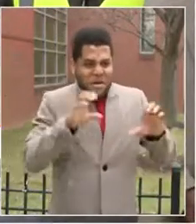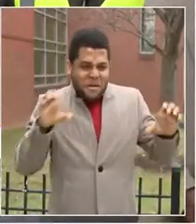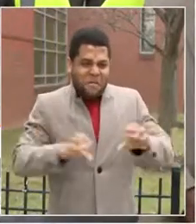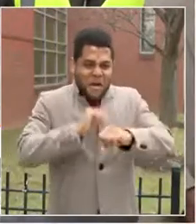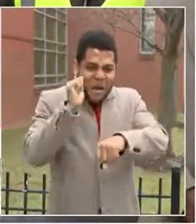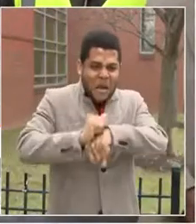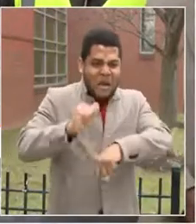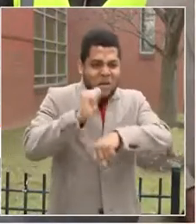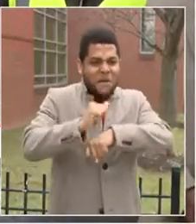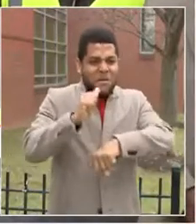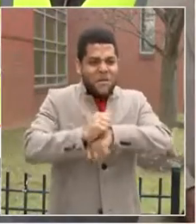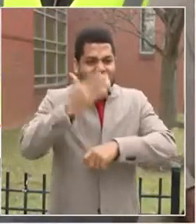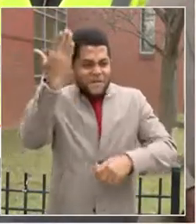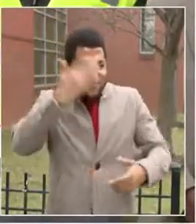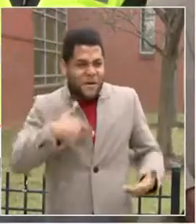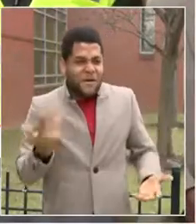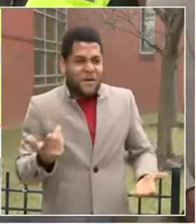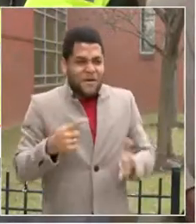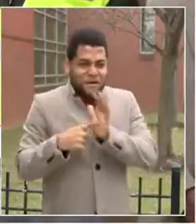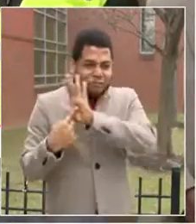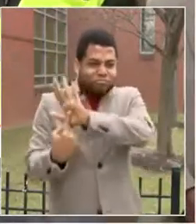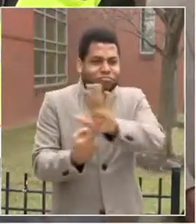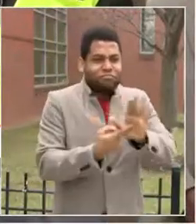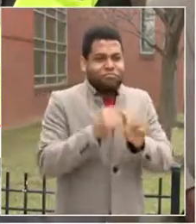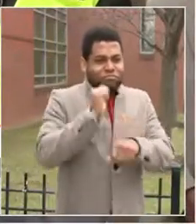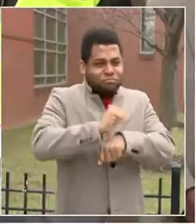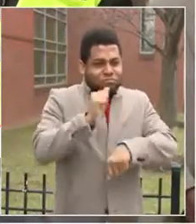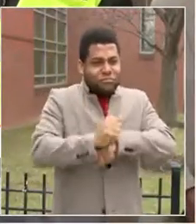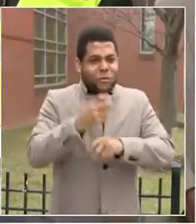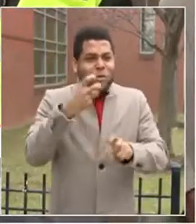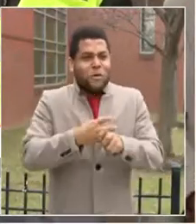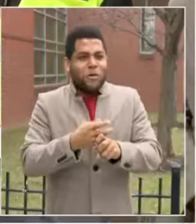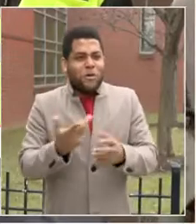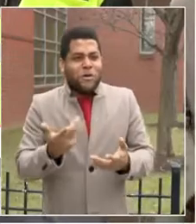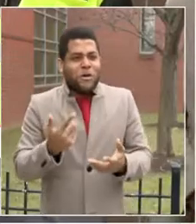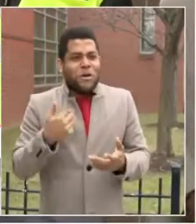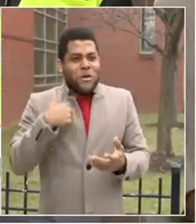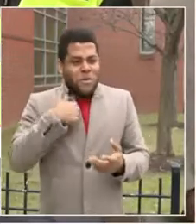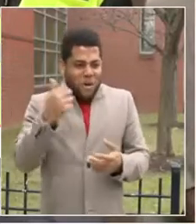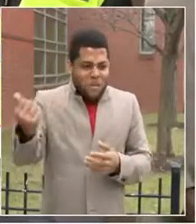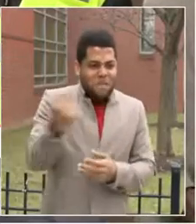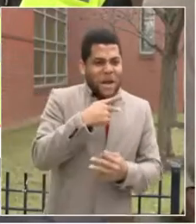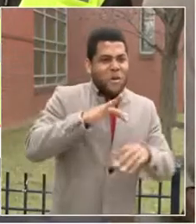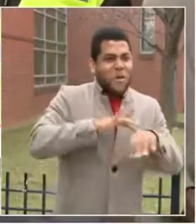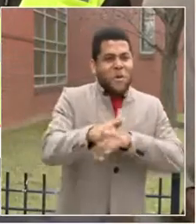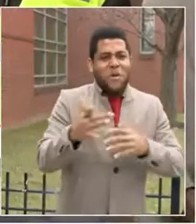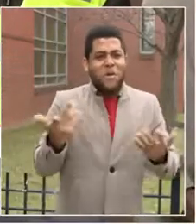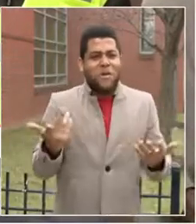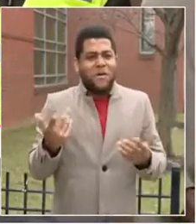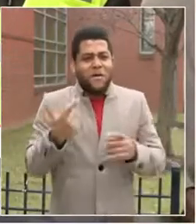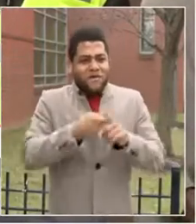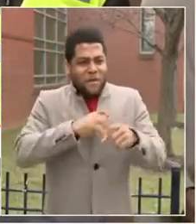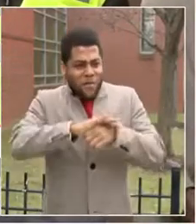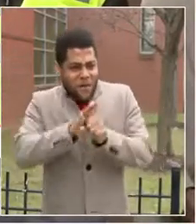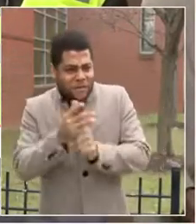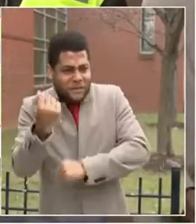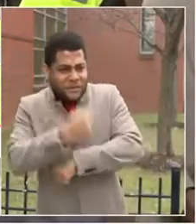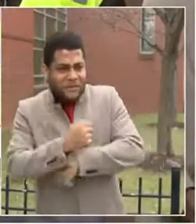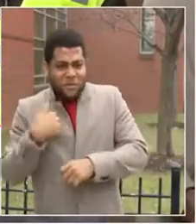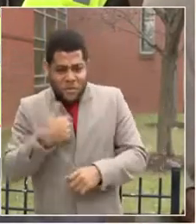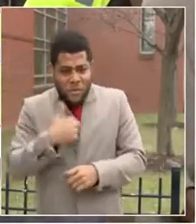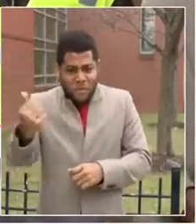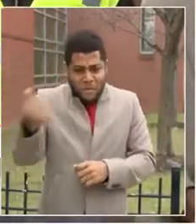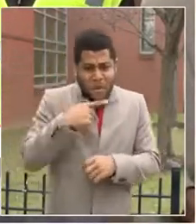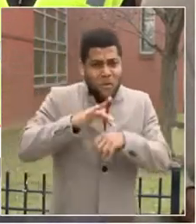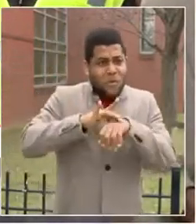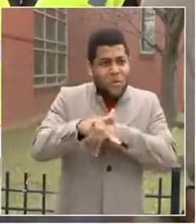front lines. In fact, we, you know, came back earlier than most from COVID shutdown to serve